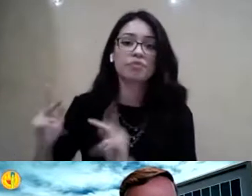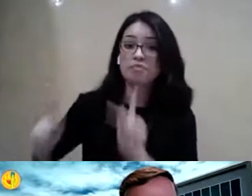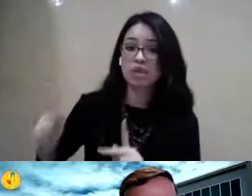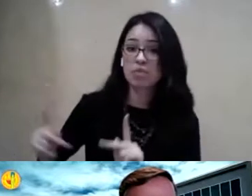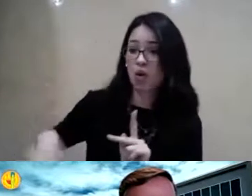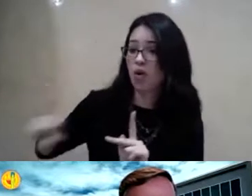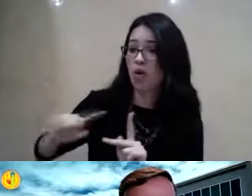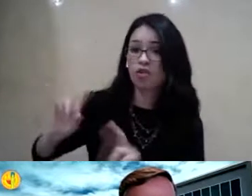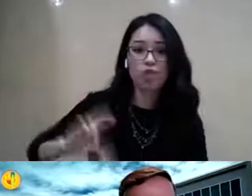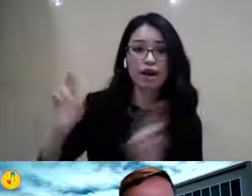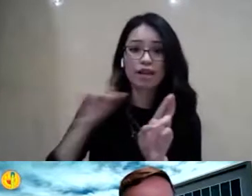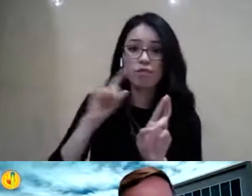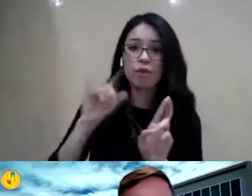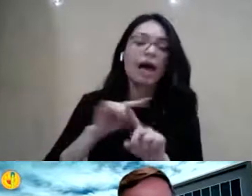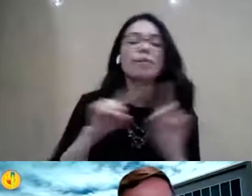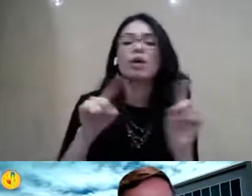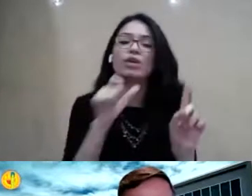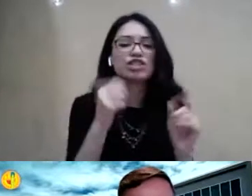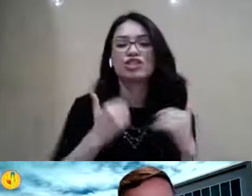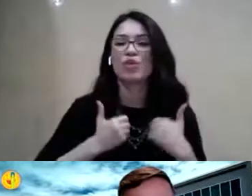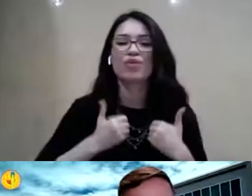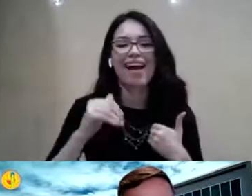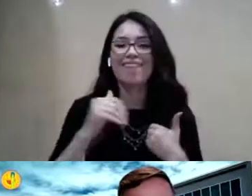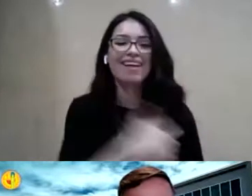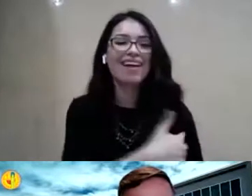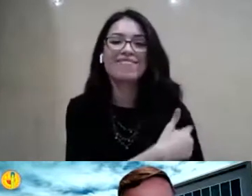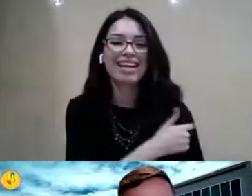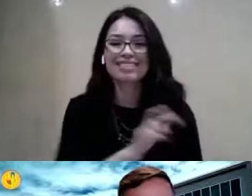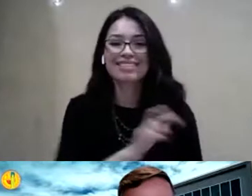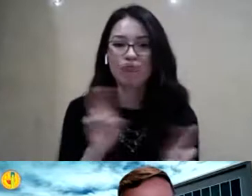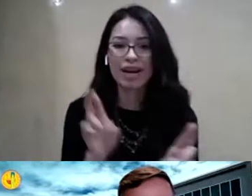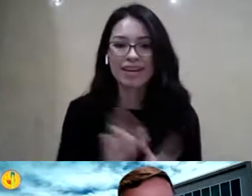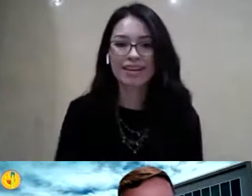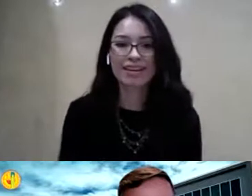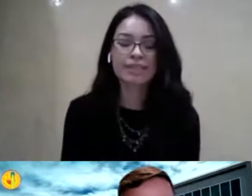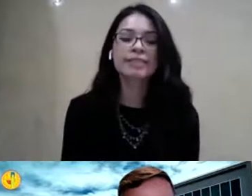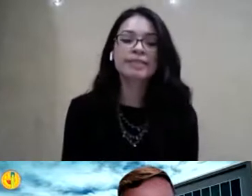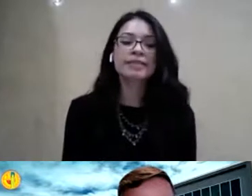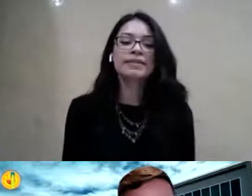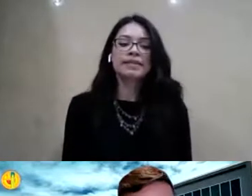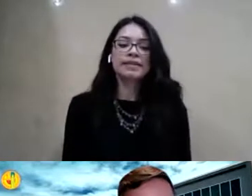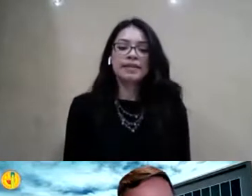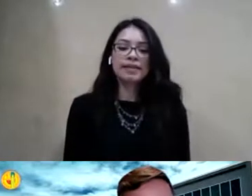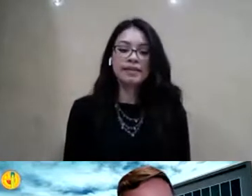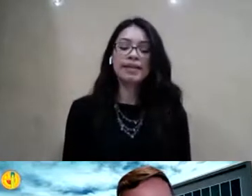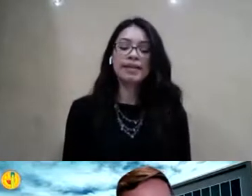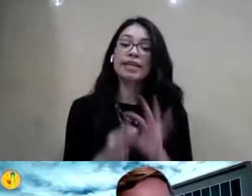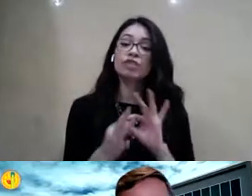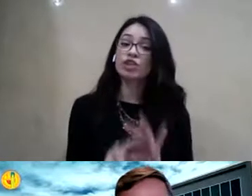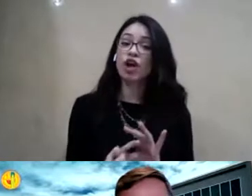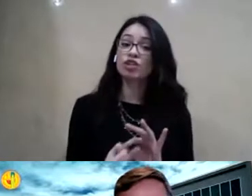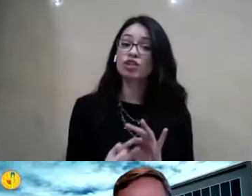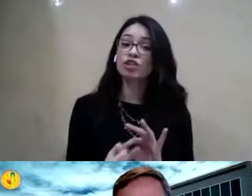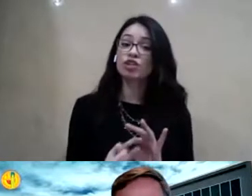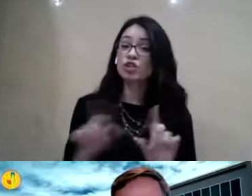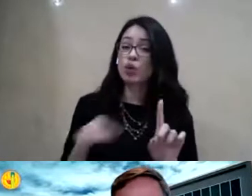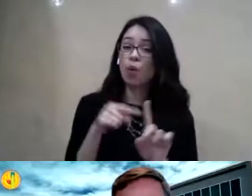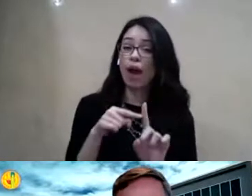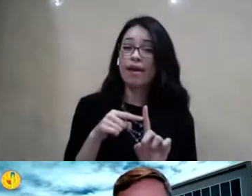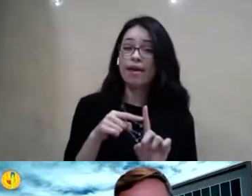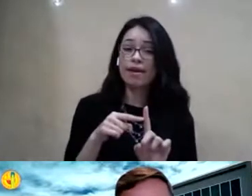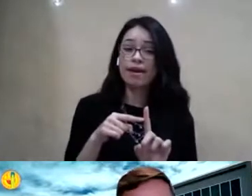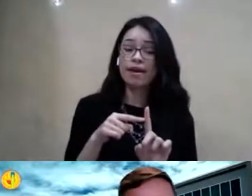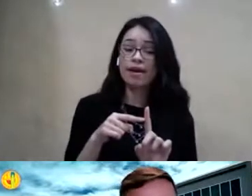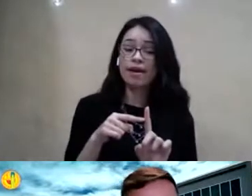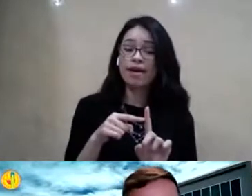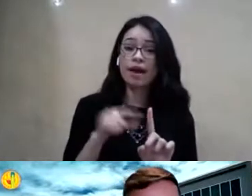just don't have the dose of the vaccine. As to when members of the community are made available or their opportunity